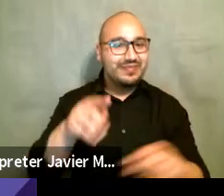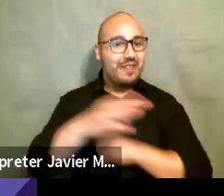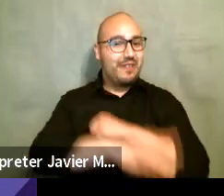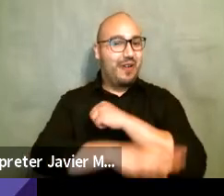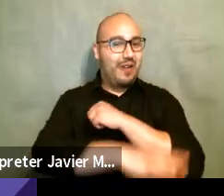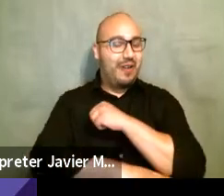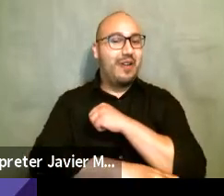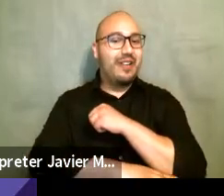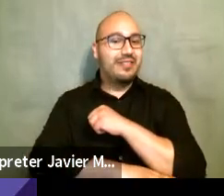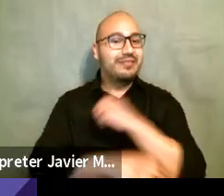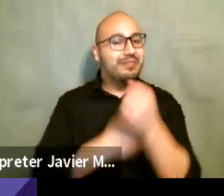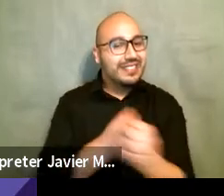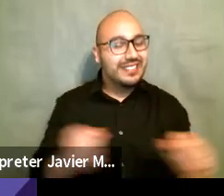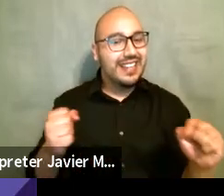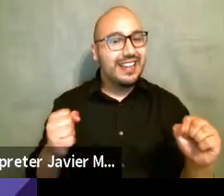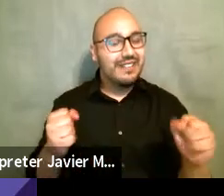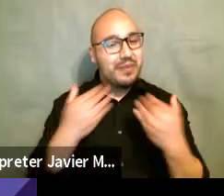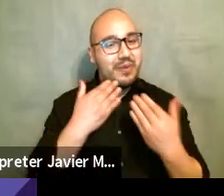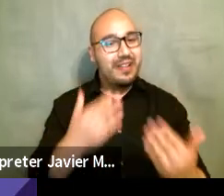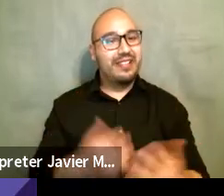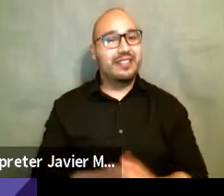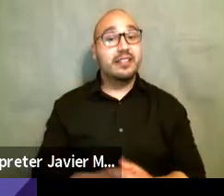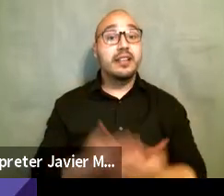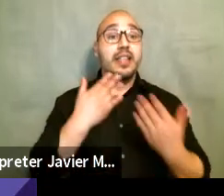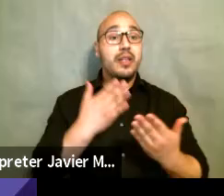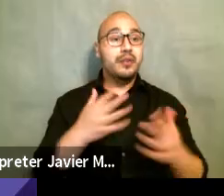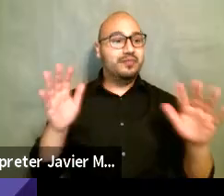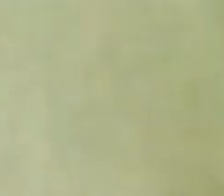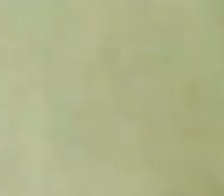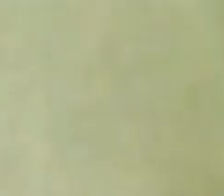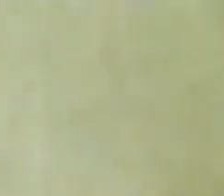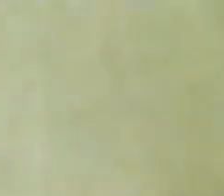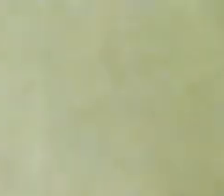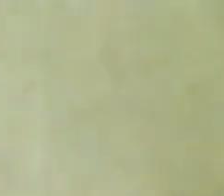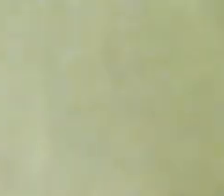fall. Be safe and be well. Thank you, everybody. I'm going to stop the recording.